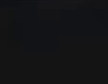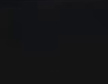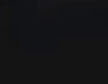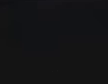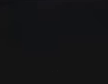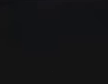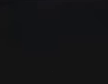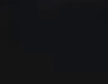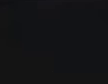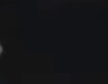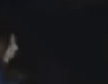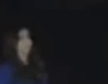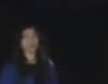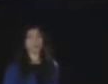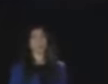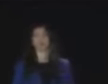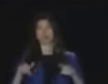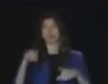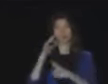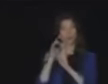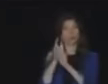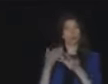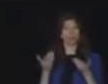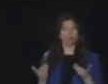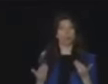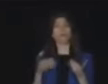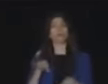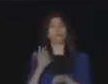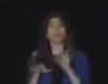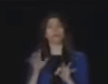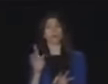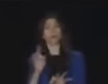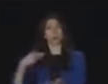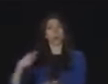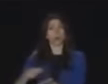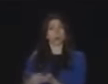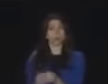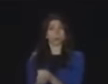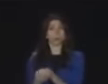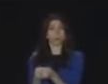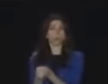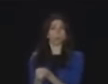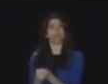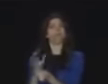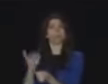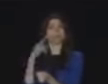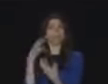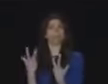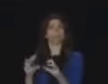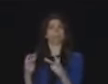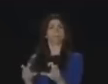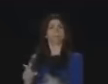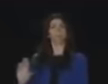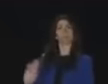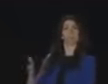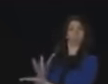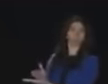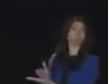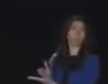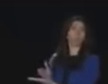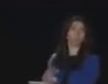the money. This is about stopping the financing of these illegal blockades. We